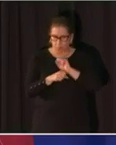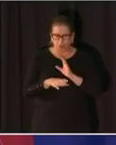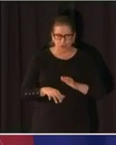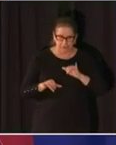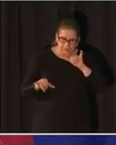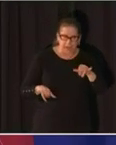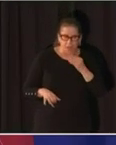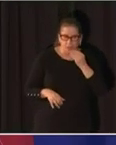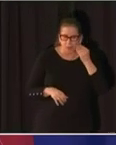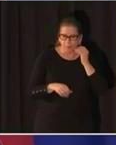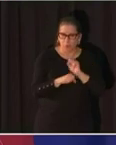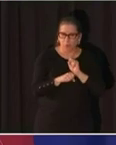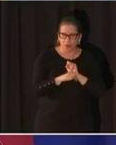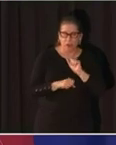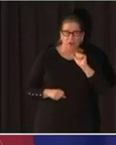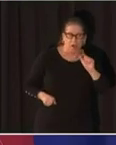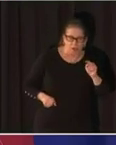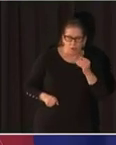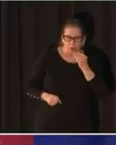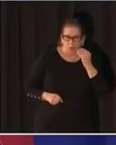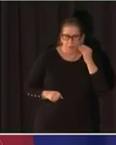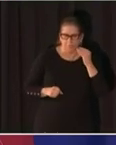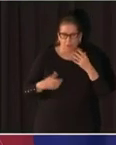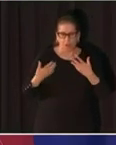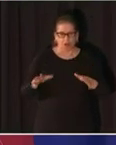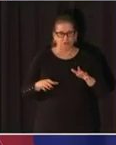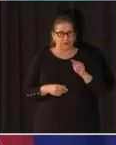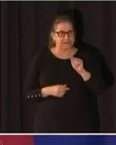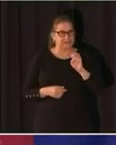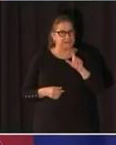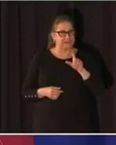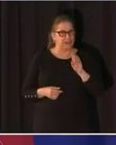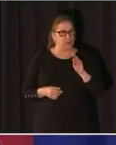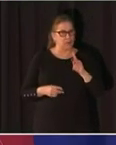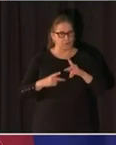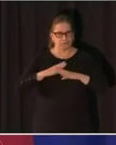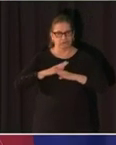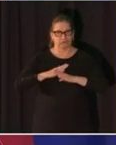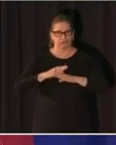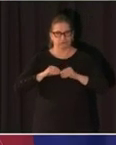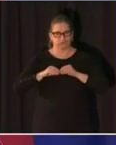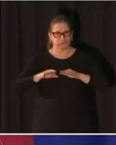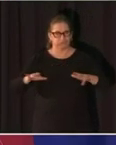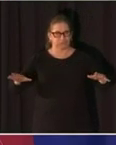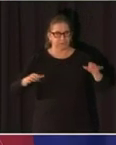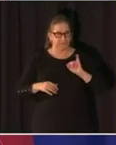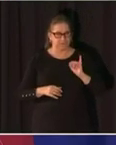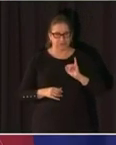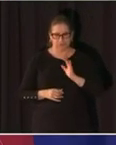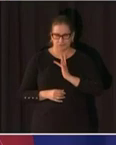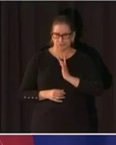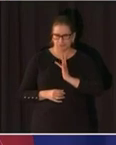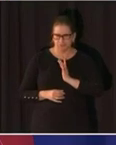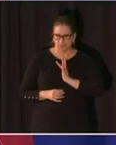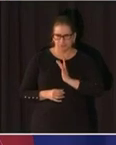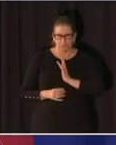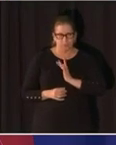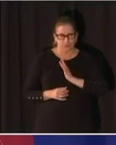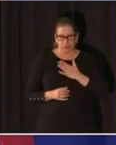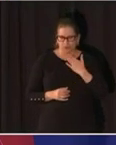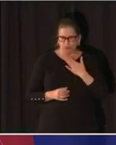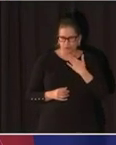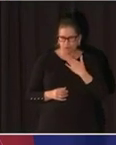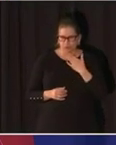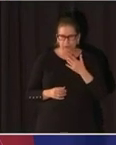they're stopping the spread. And I think they made those decisions around the same time that we made our decisions to put